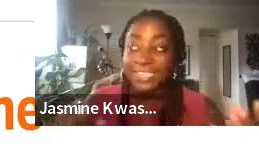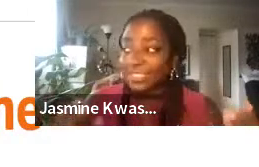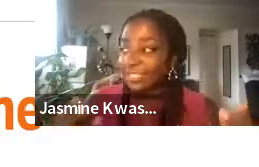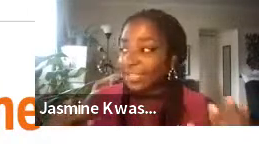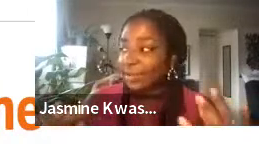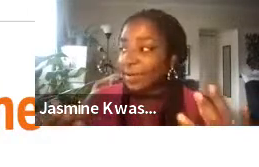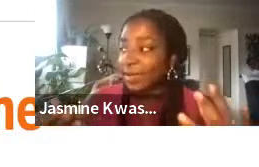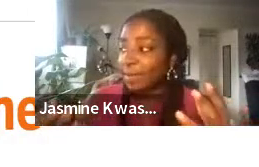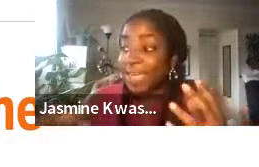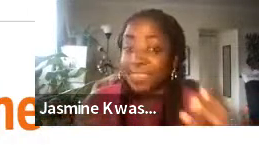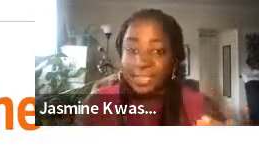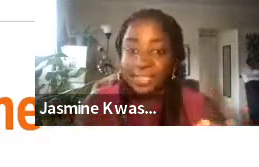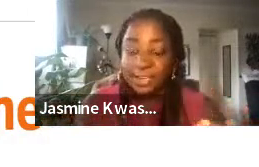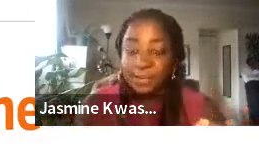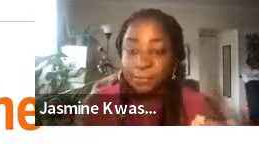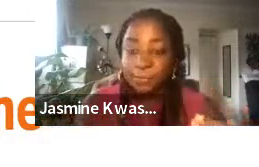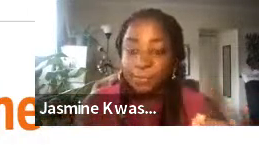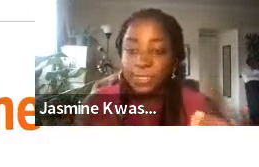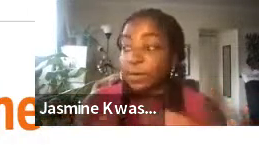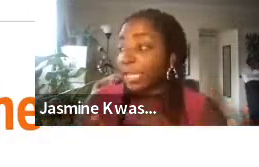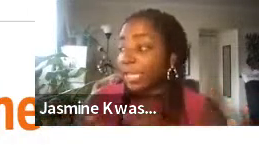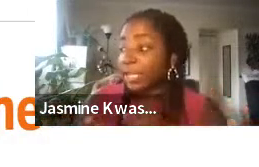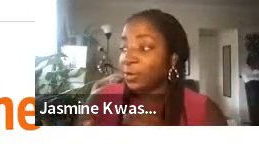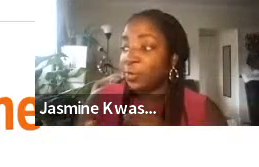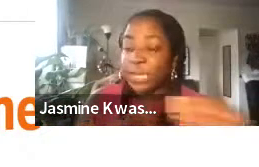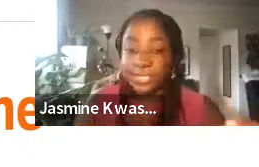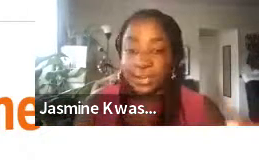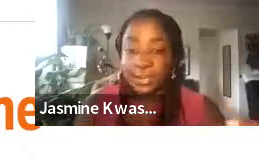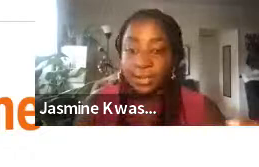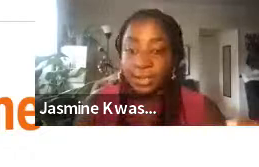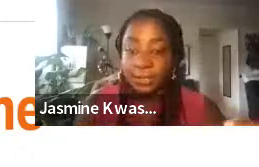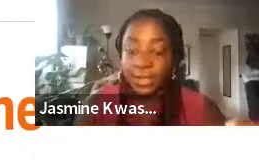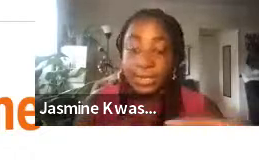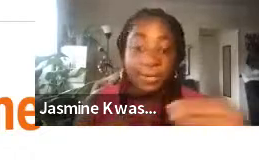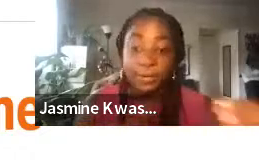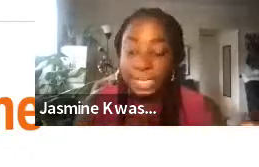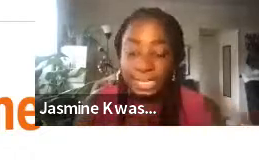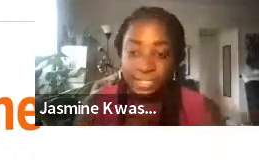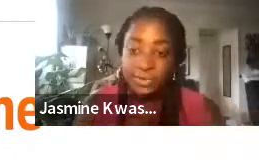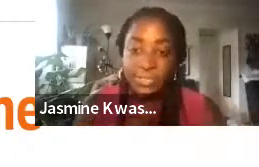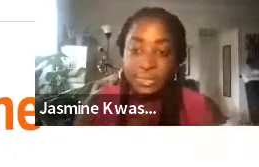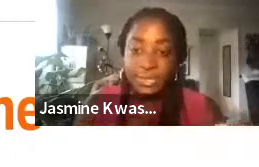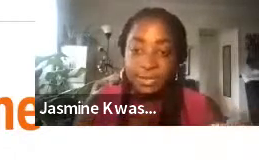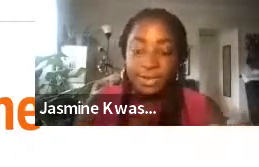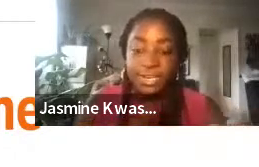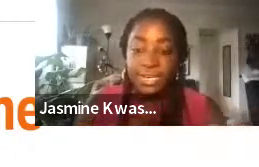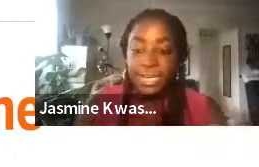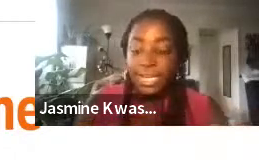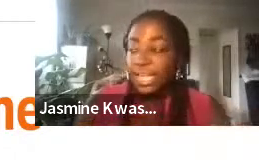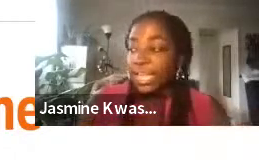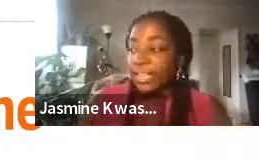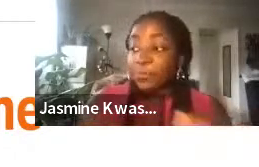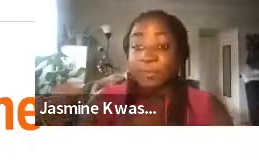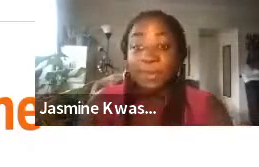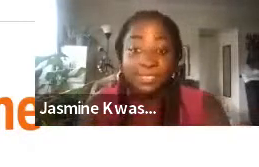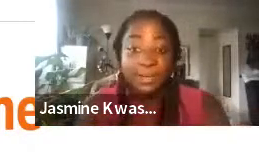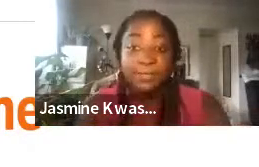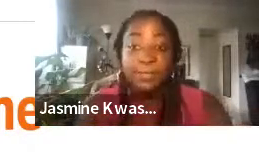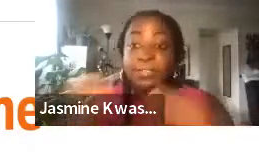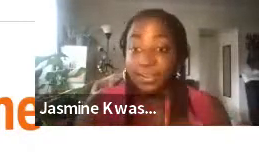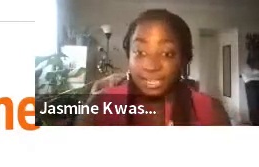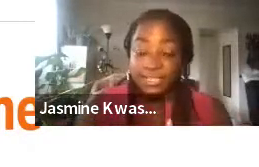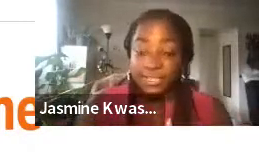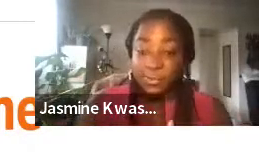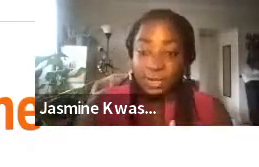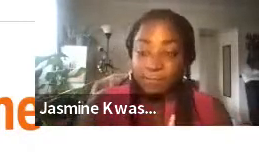these biased methods of determining who gets a liver or kidney transplant, right? And those were based